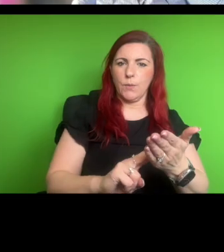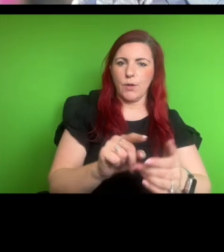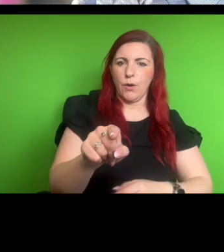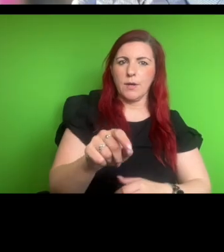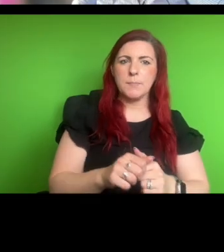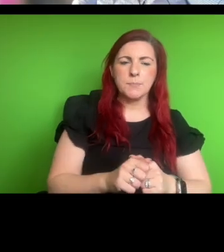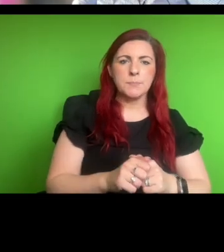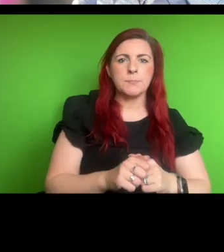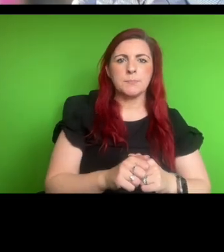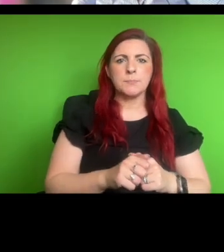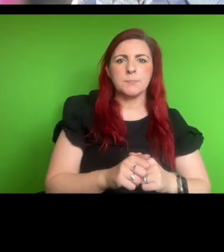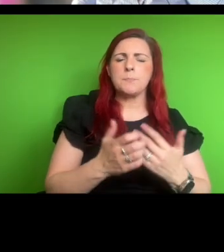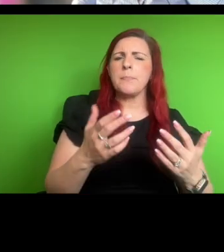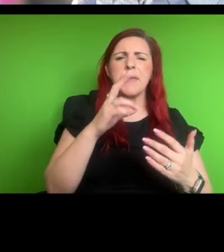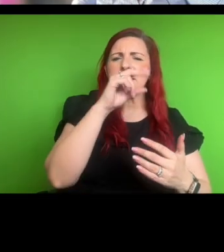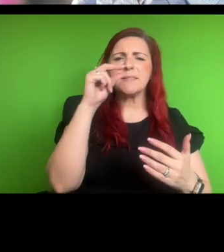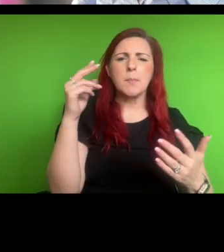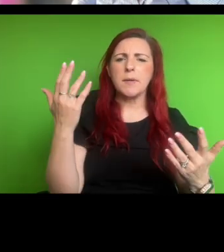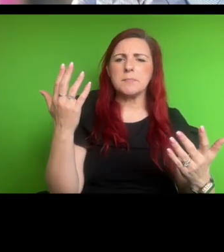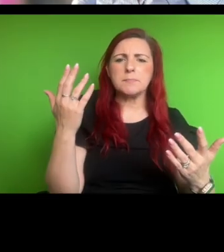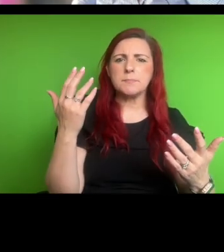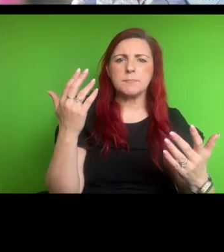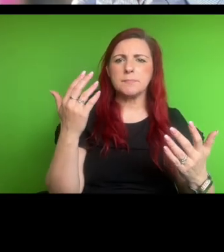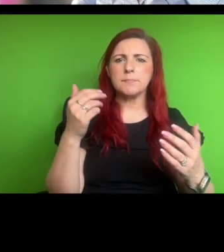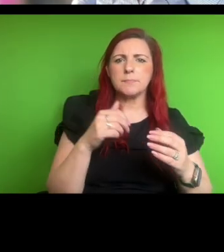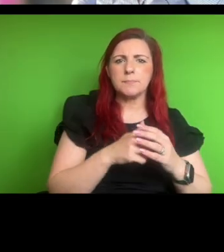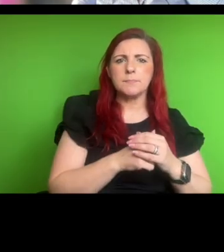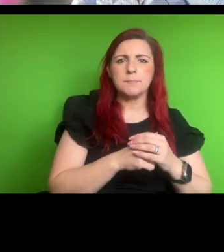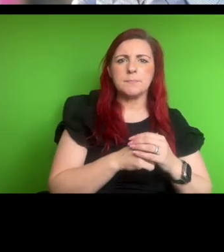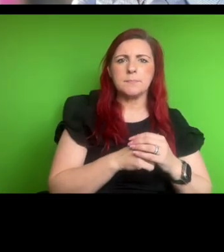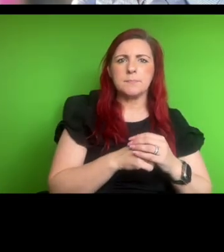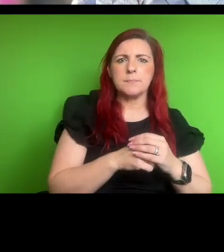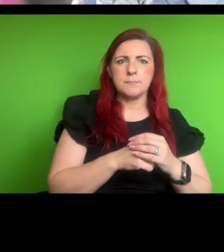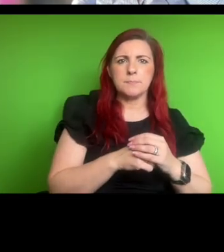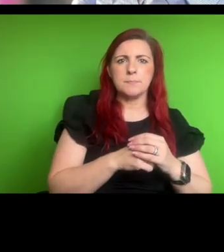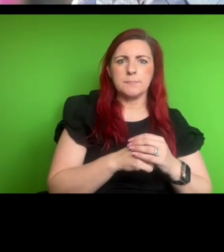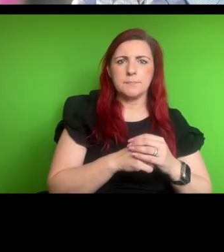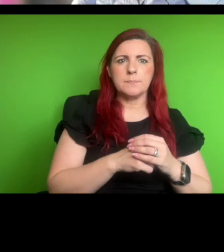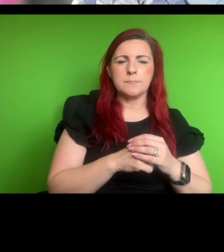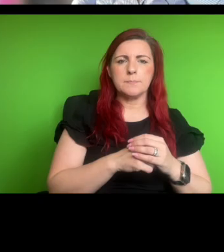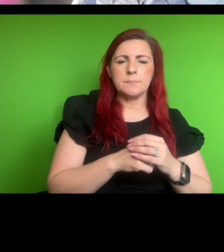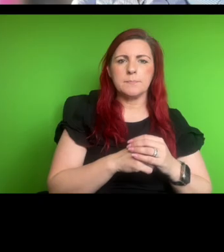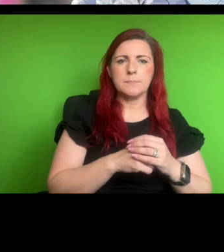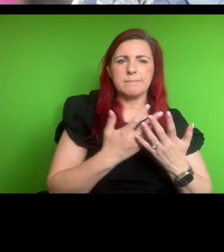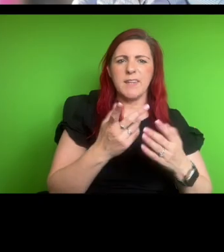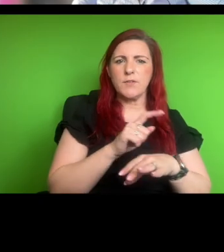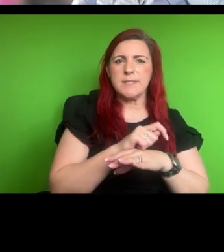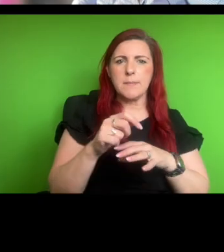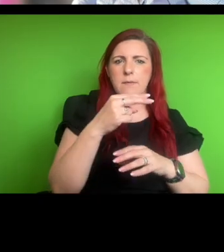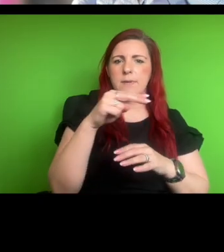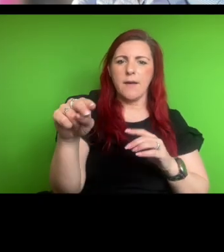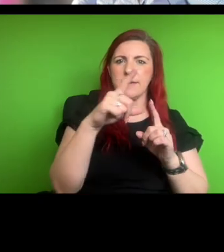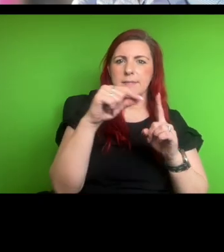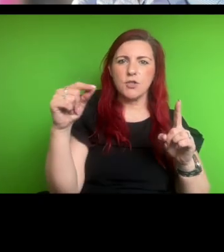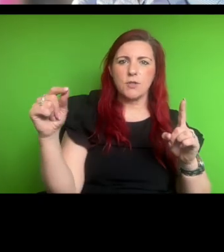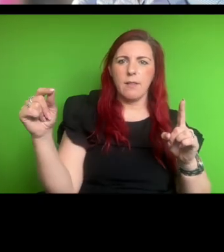examples in the draft standard about the different types of non-digital forms. So